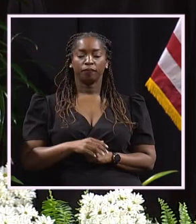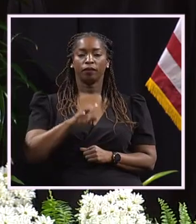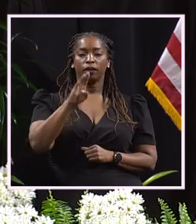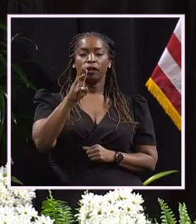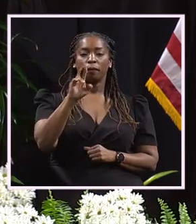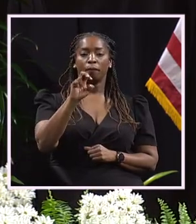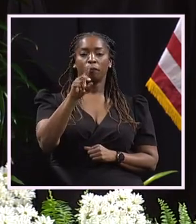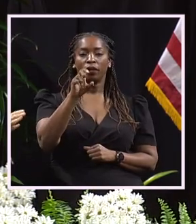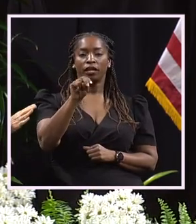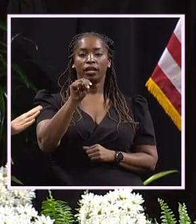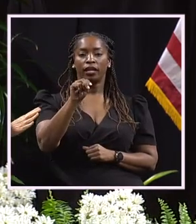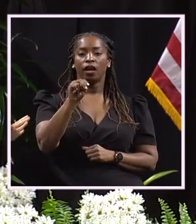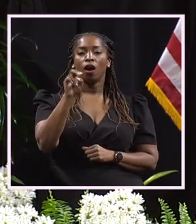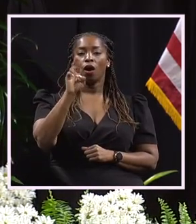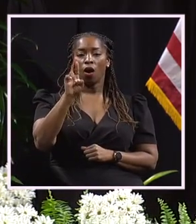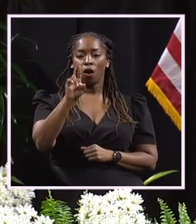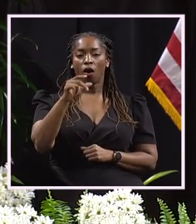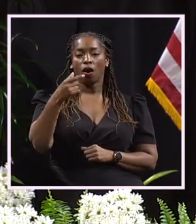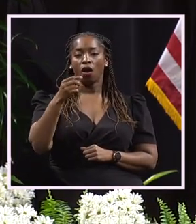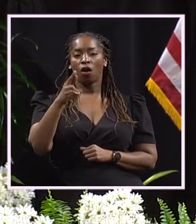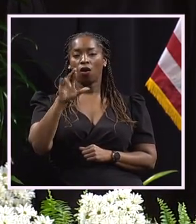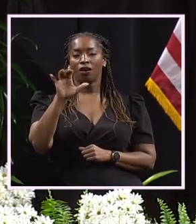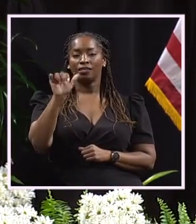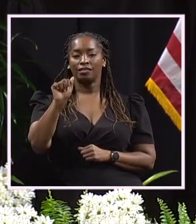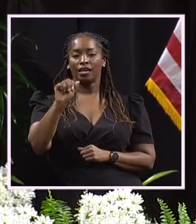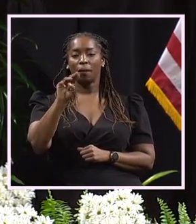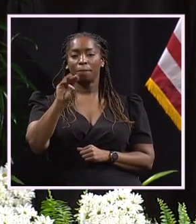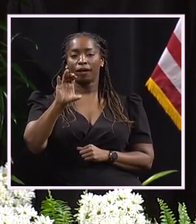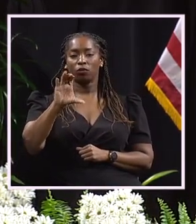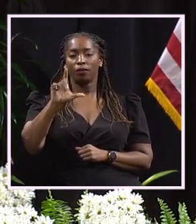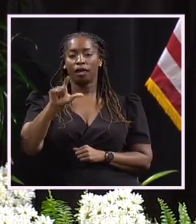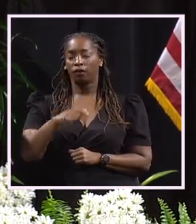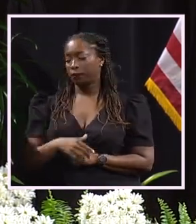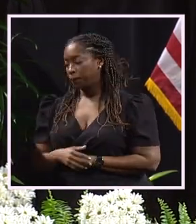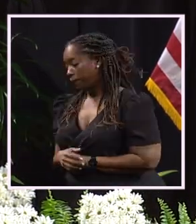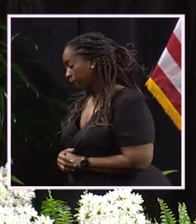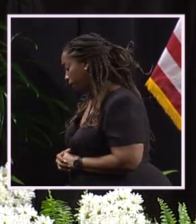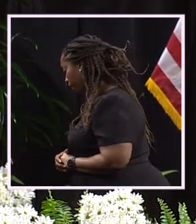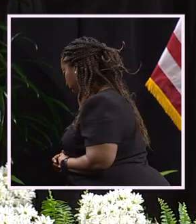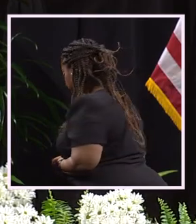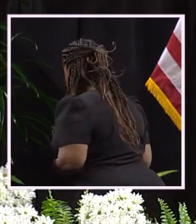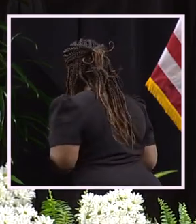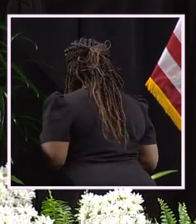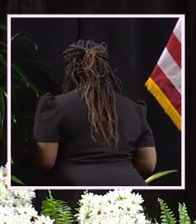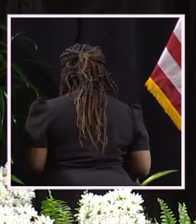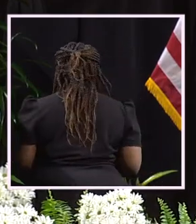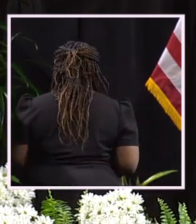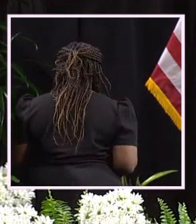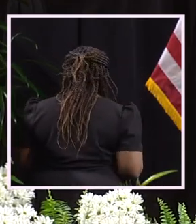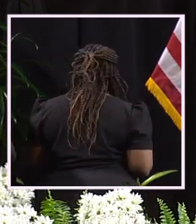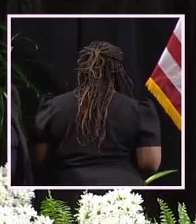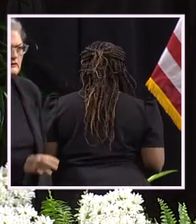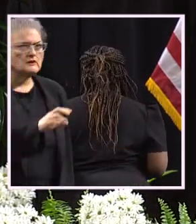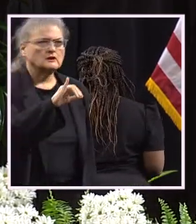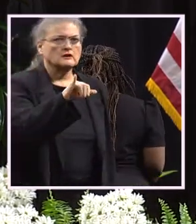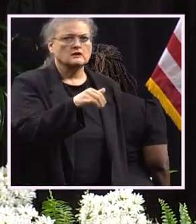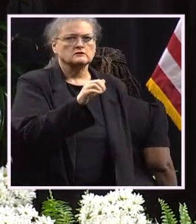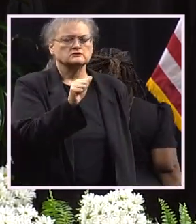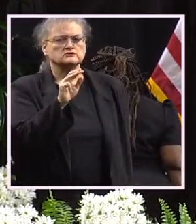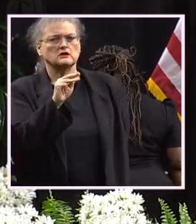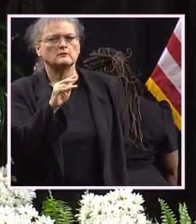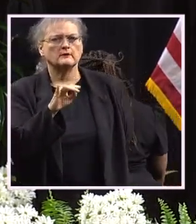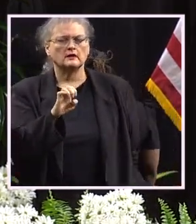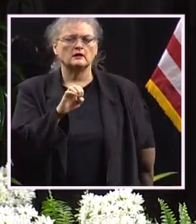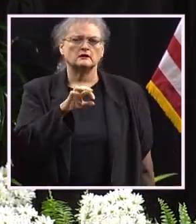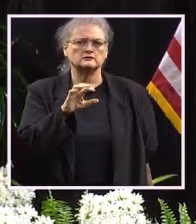Brendan G. R. Garcia, magna cum laude, Gemma Lee Aiken,